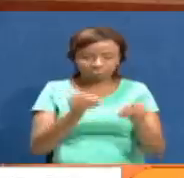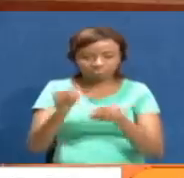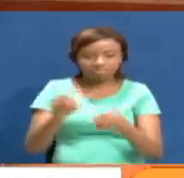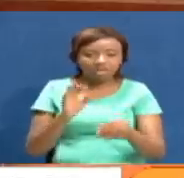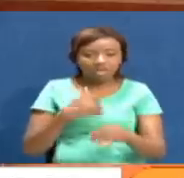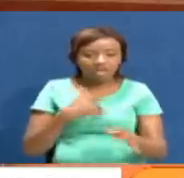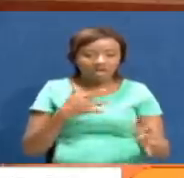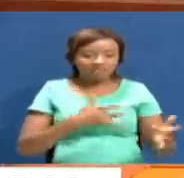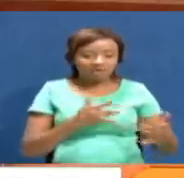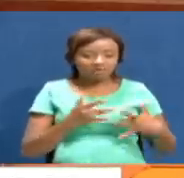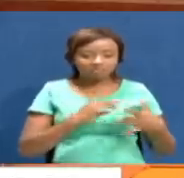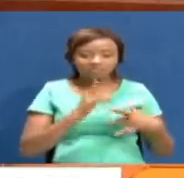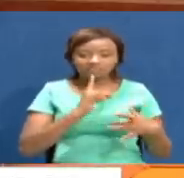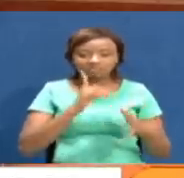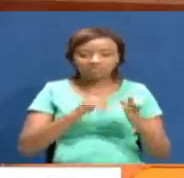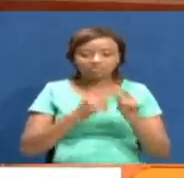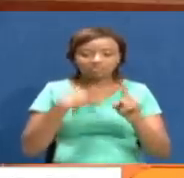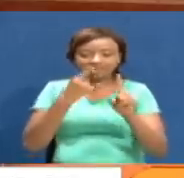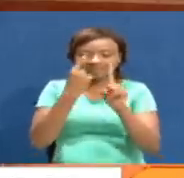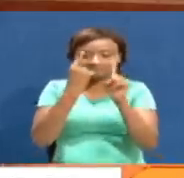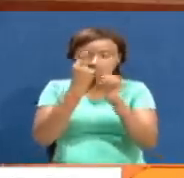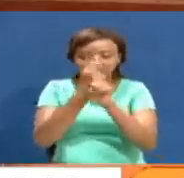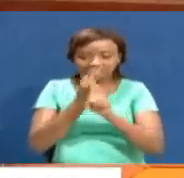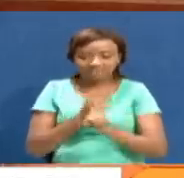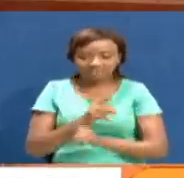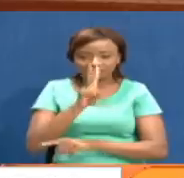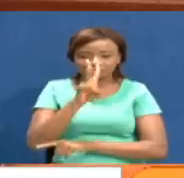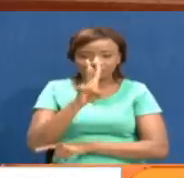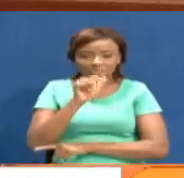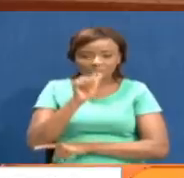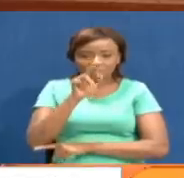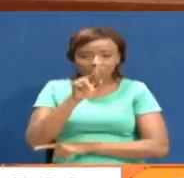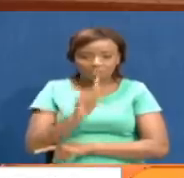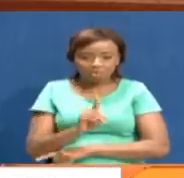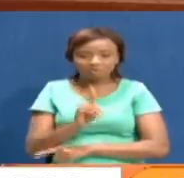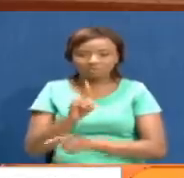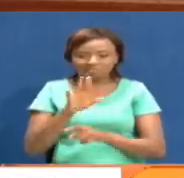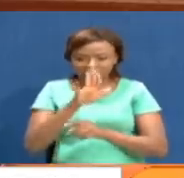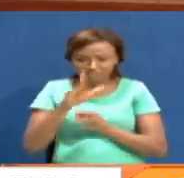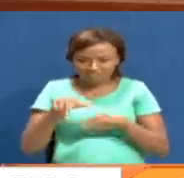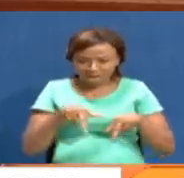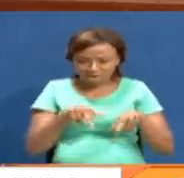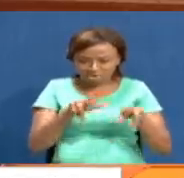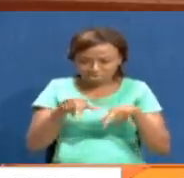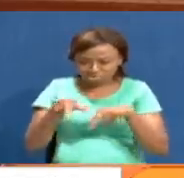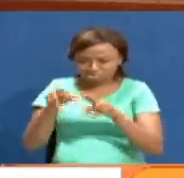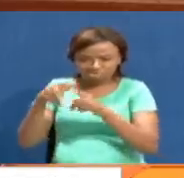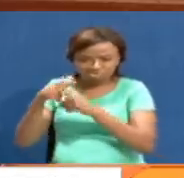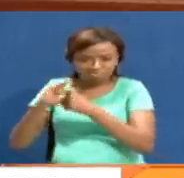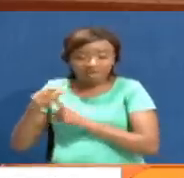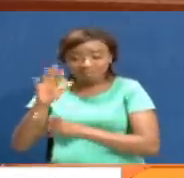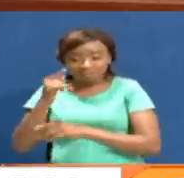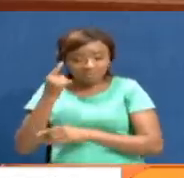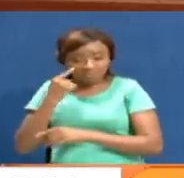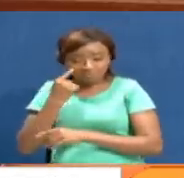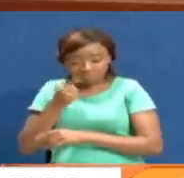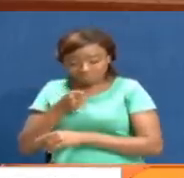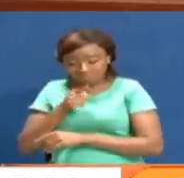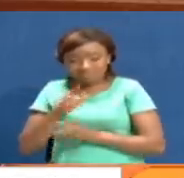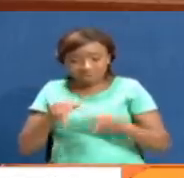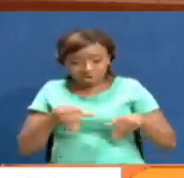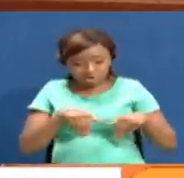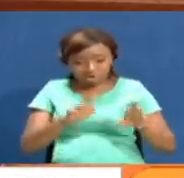this concern of different wards, their roads being repaired. Remember, it's a very expensive exercise,